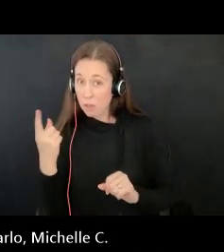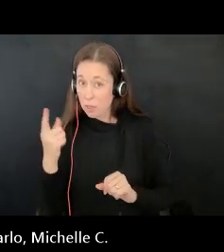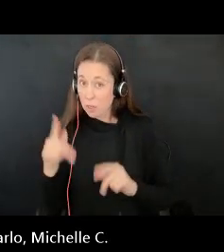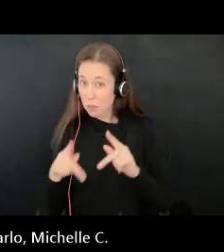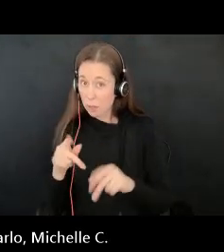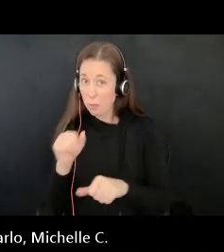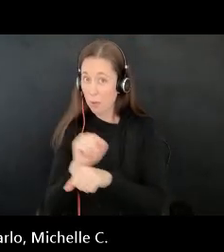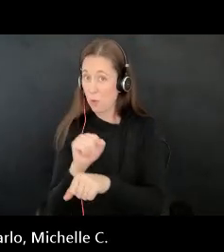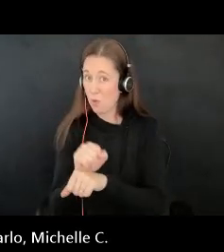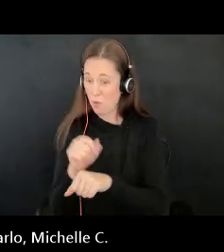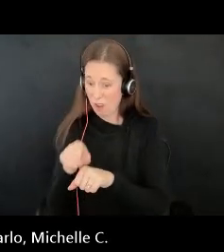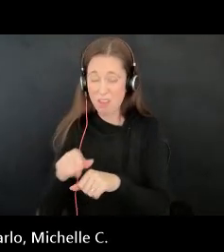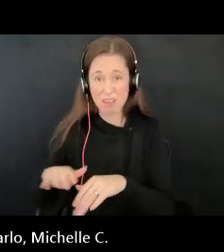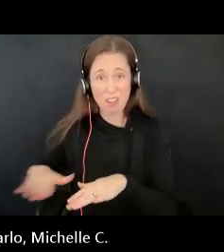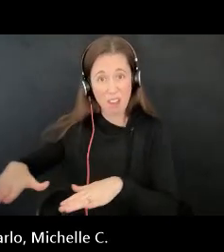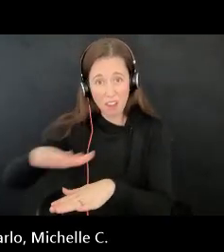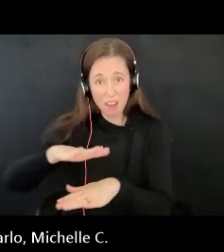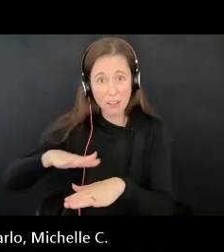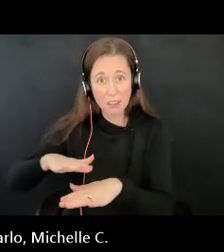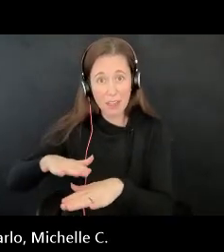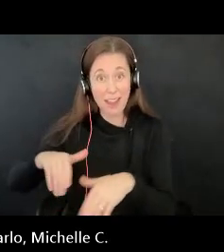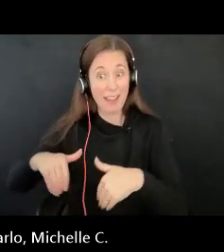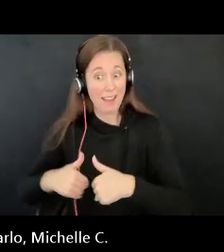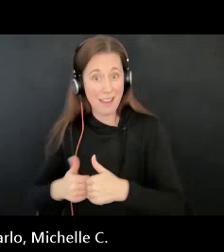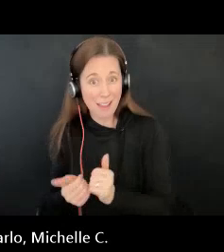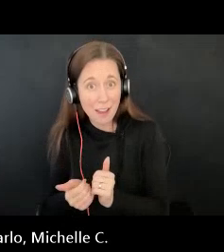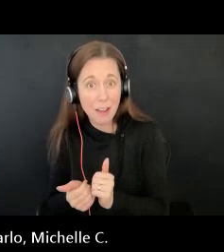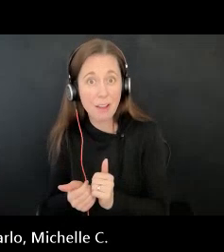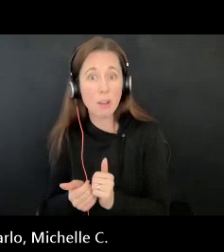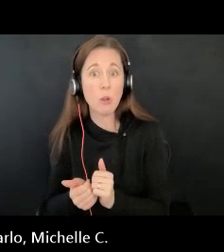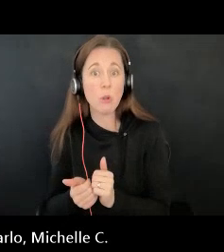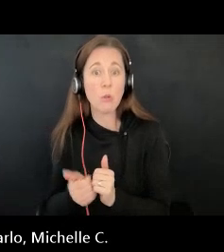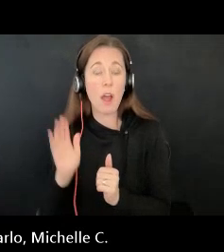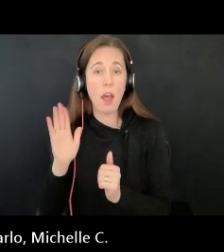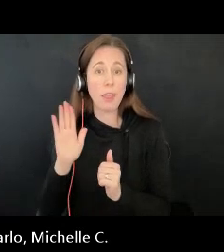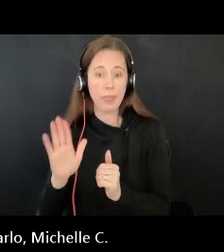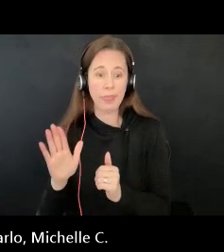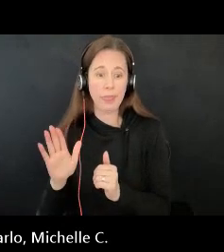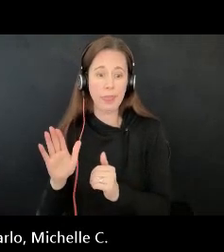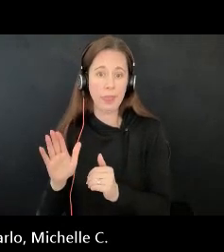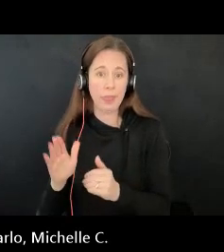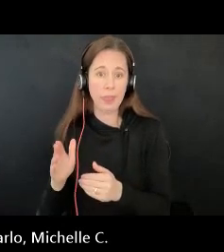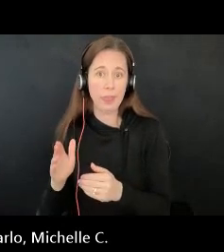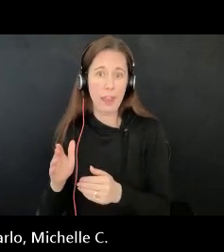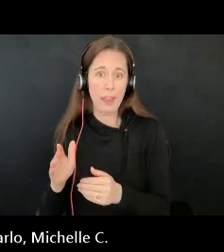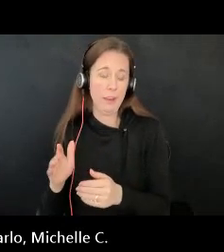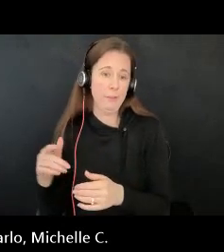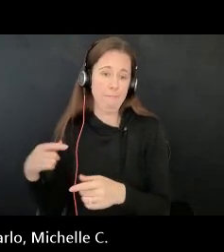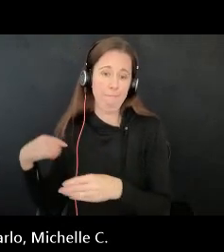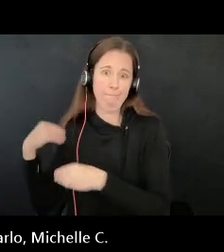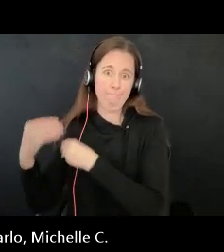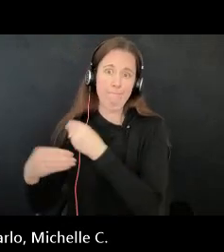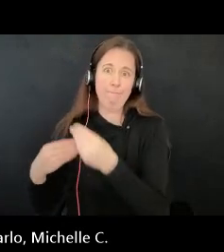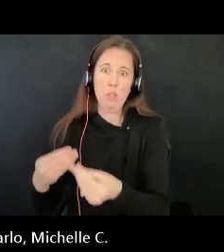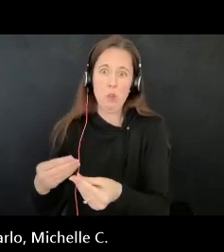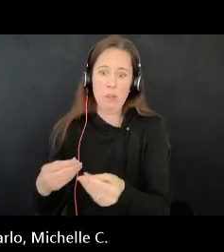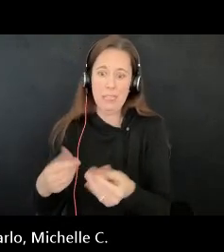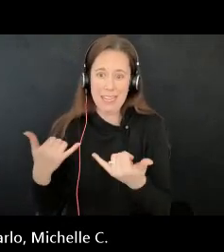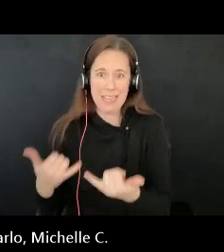land, the ways in which they worked the land, the remnants of that labor, It's also an element of environmental justice as